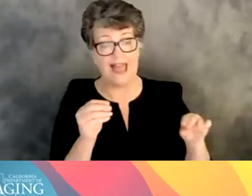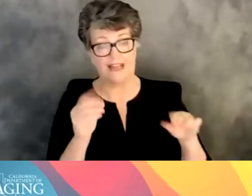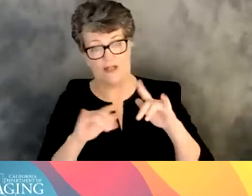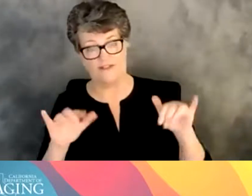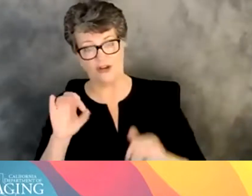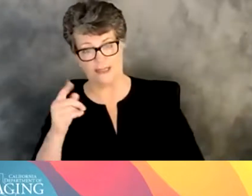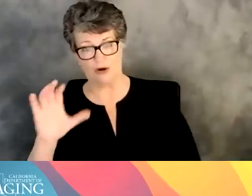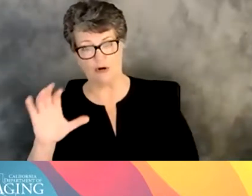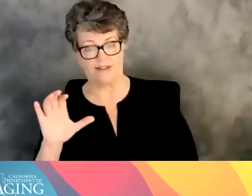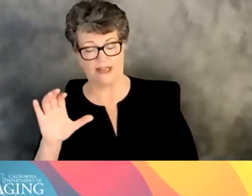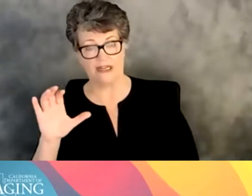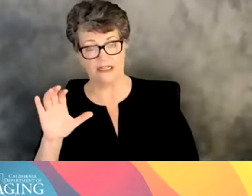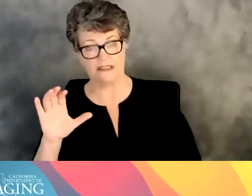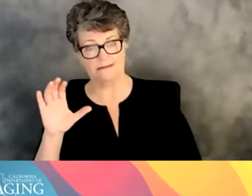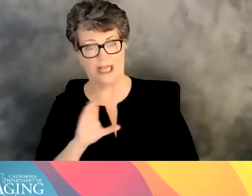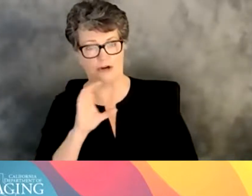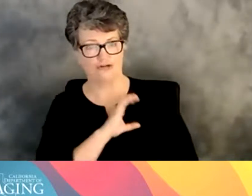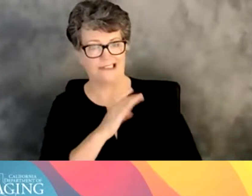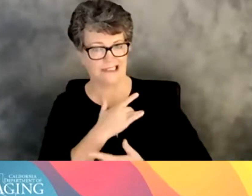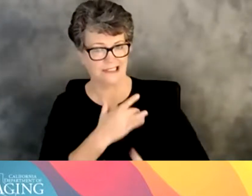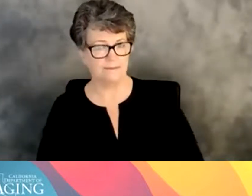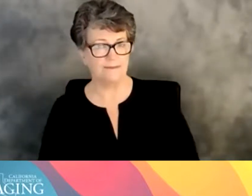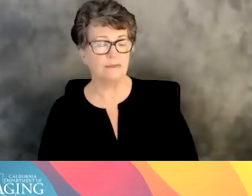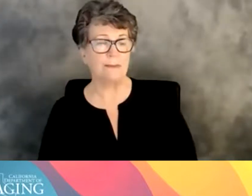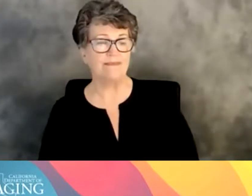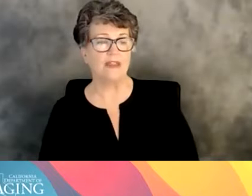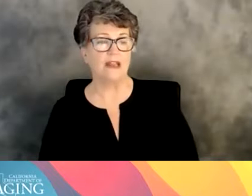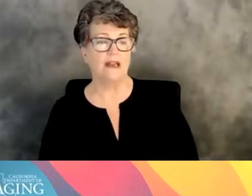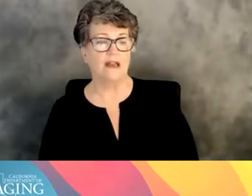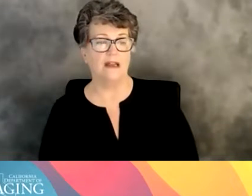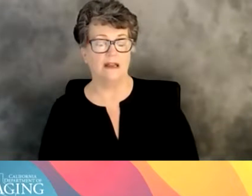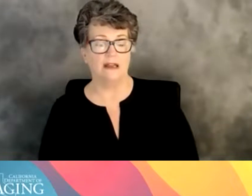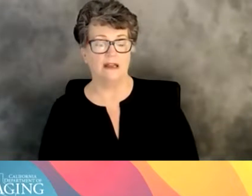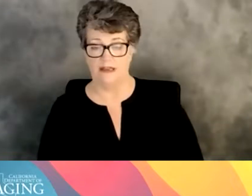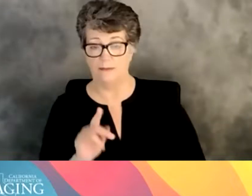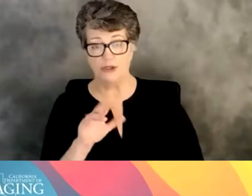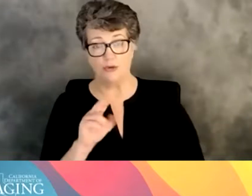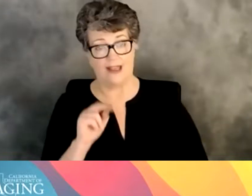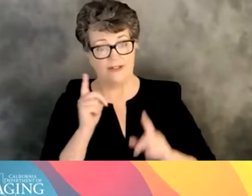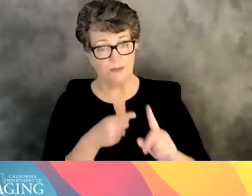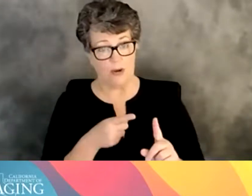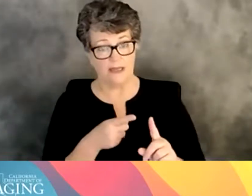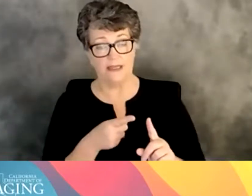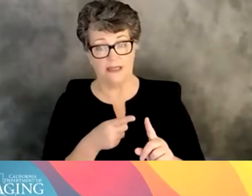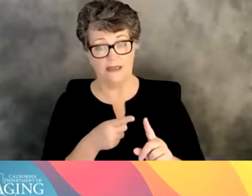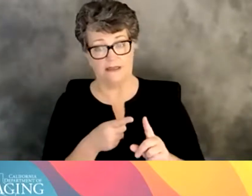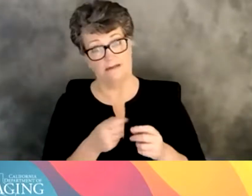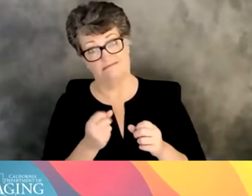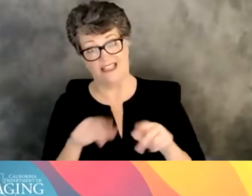demographic characteristics. But to Kevin's point, and lots of